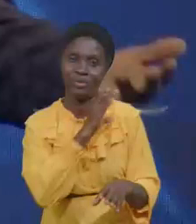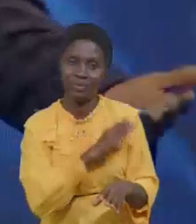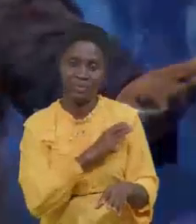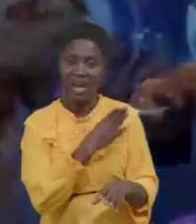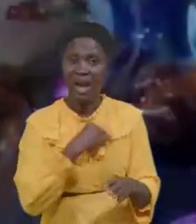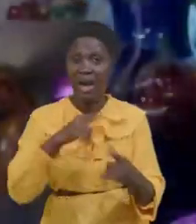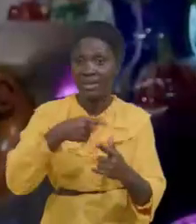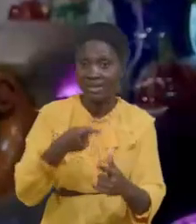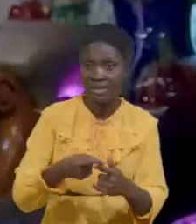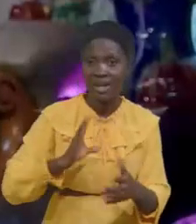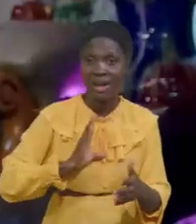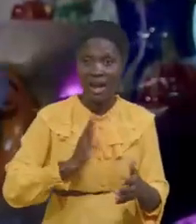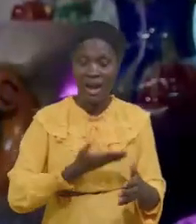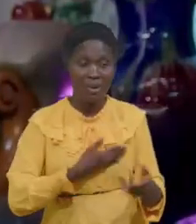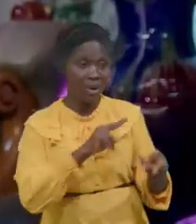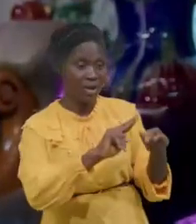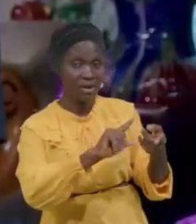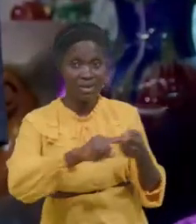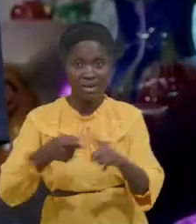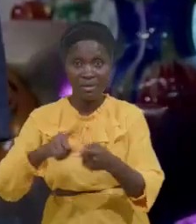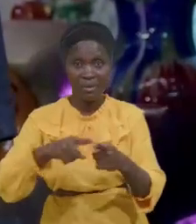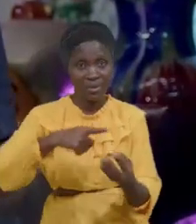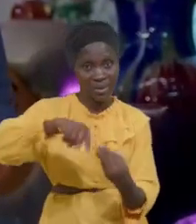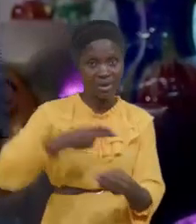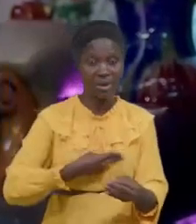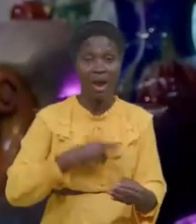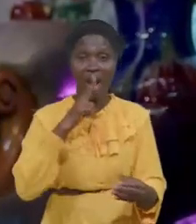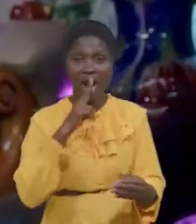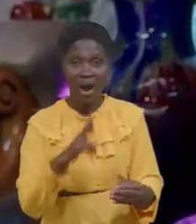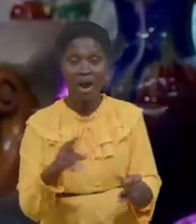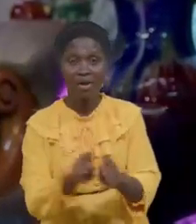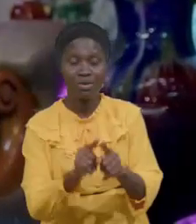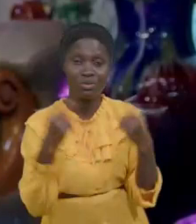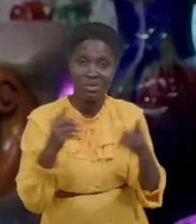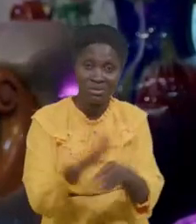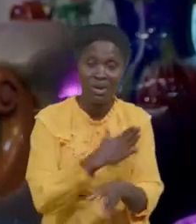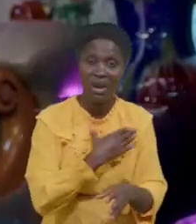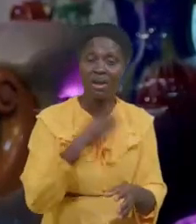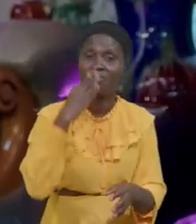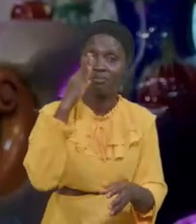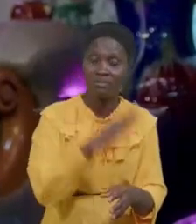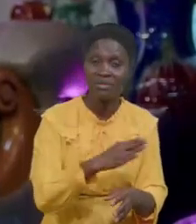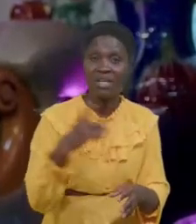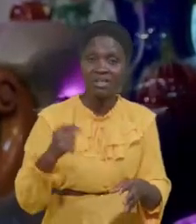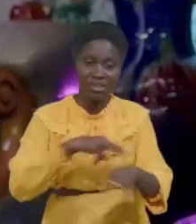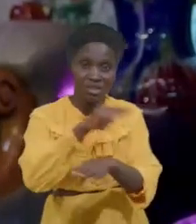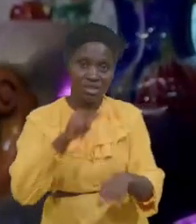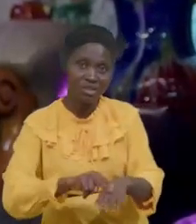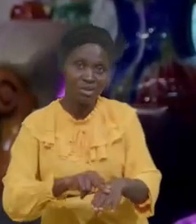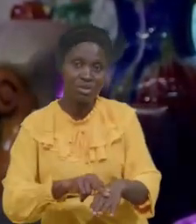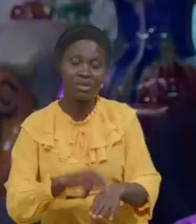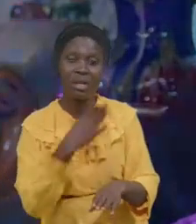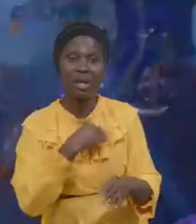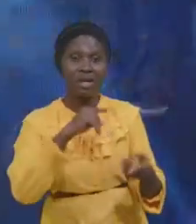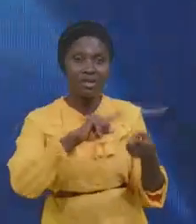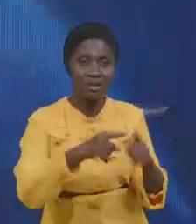our neighbors also, they're sinful and evil. The nature and the neighbors, they